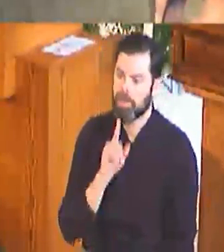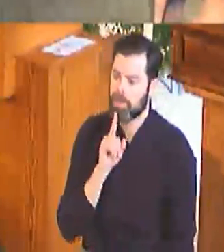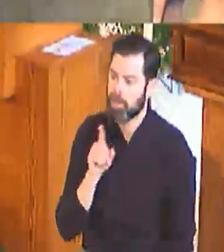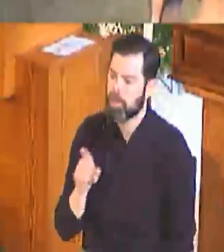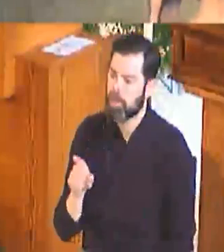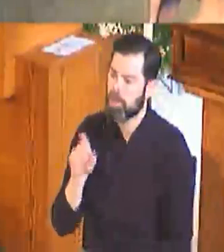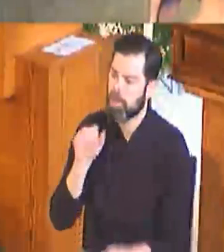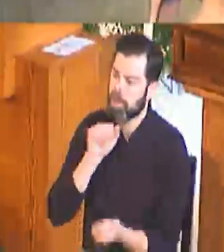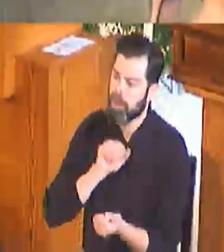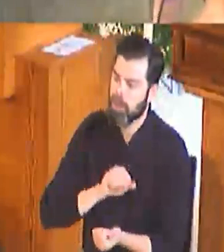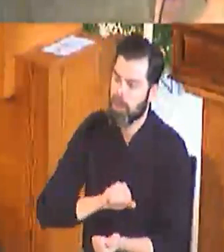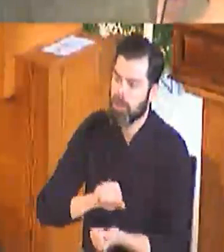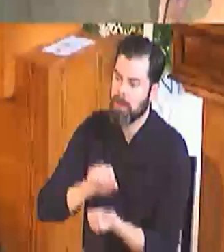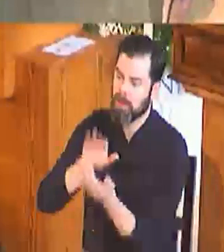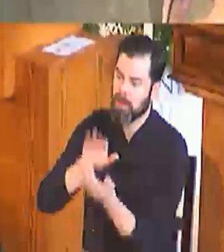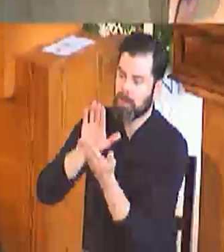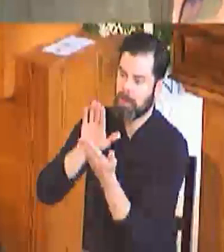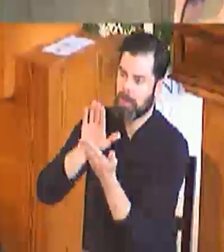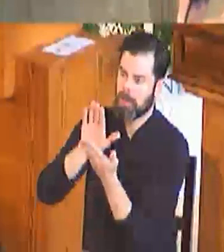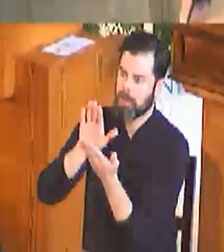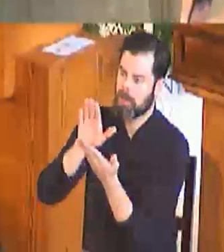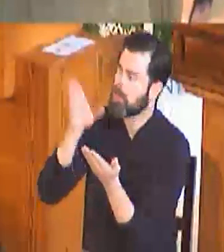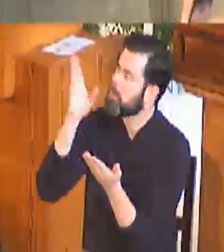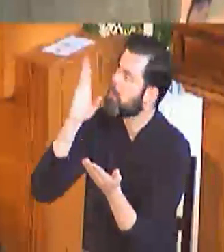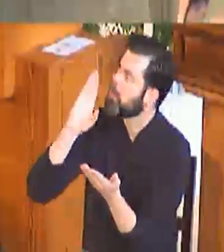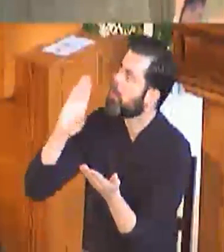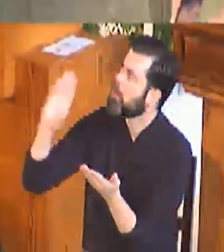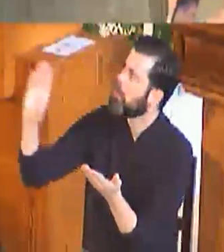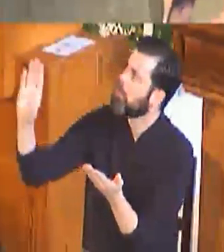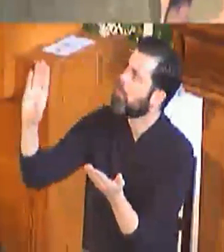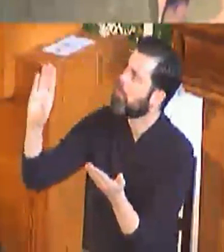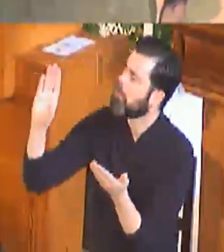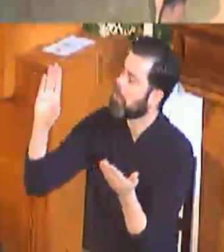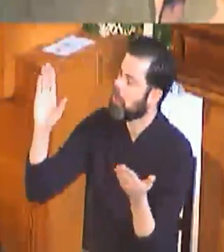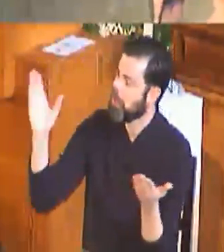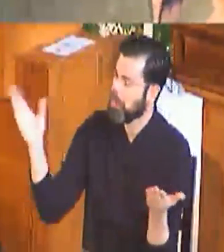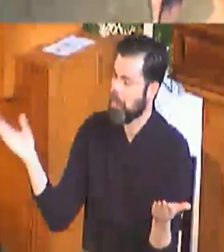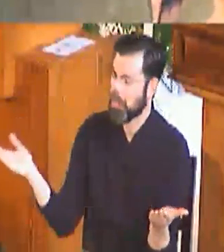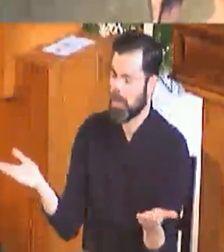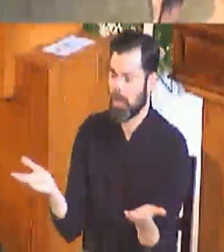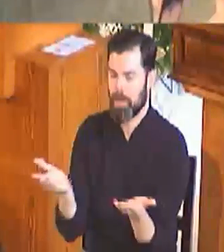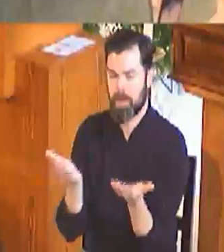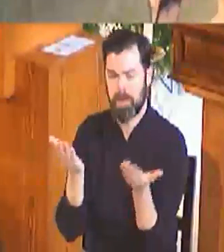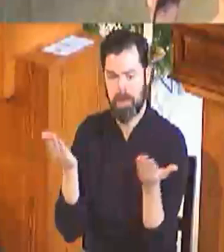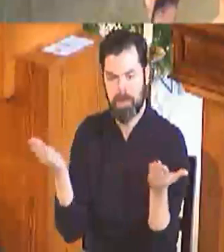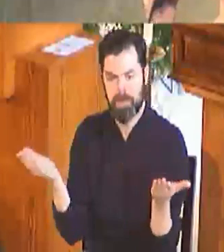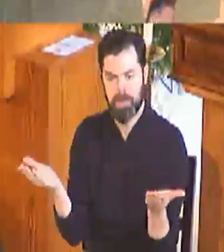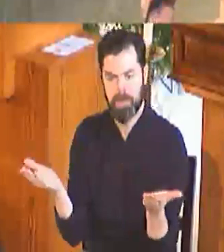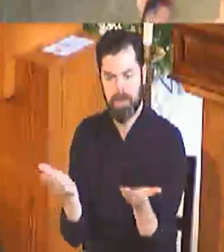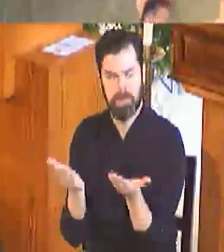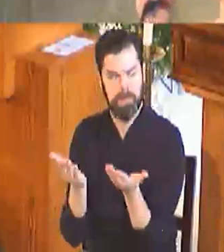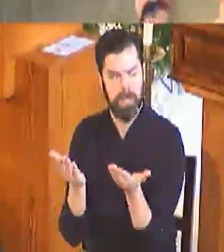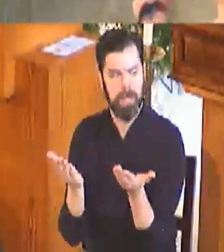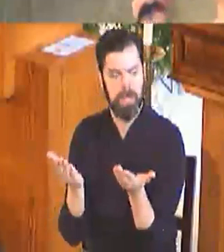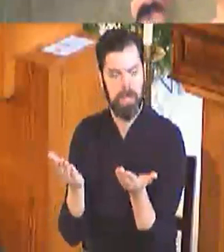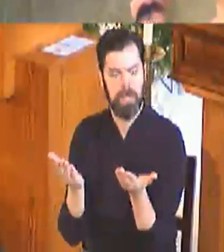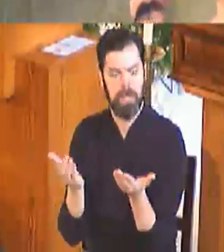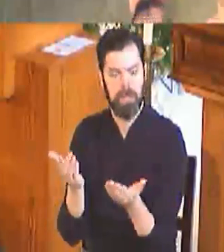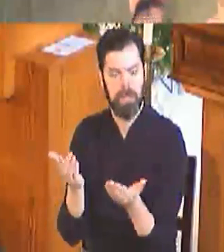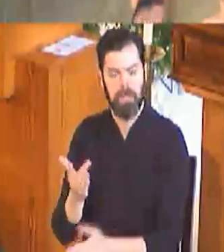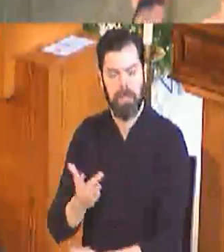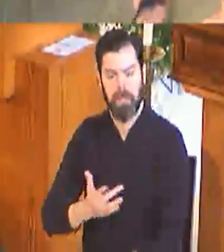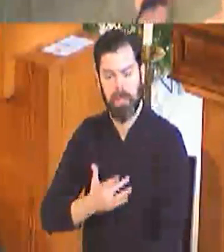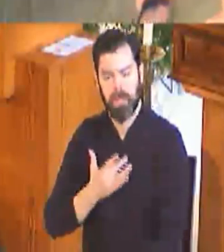place. Surely the presence of God is in this